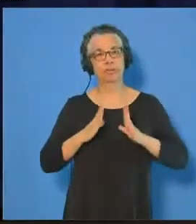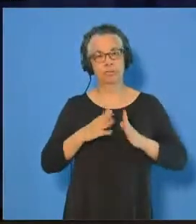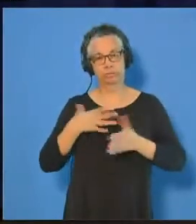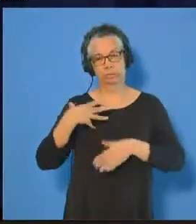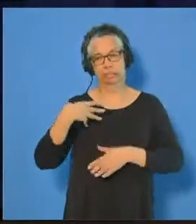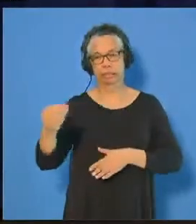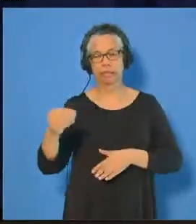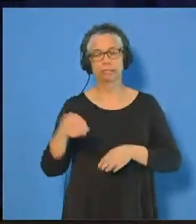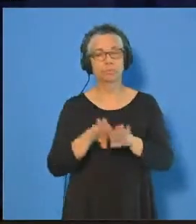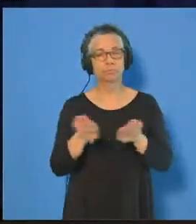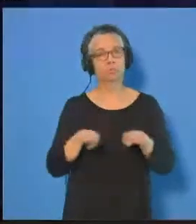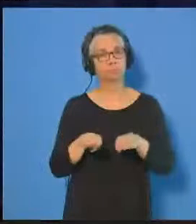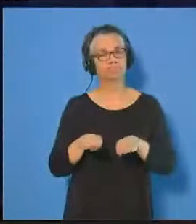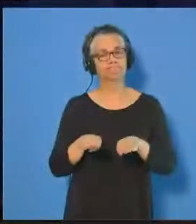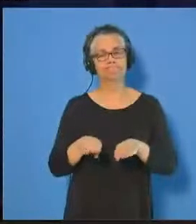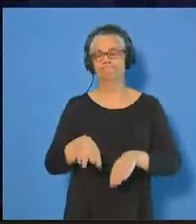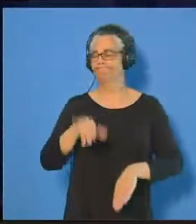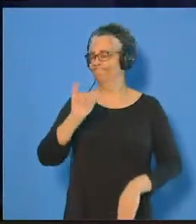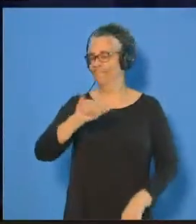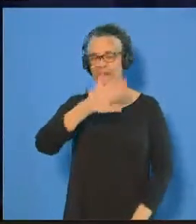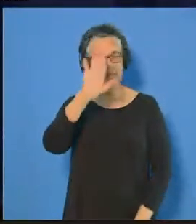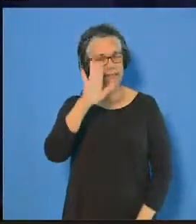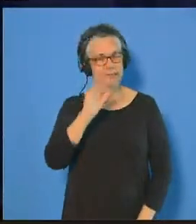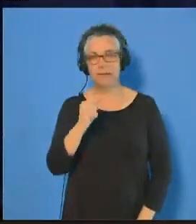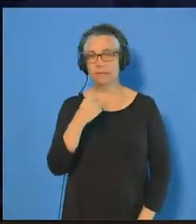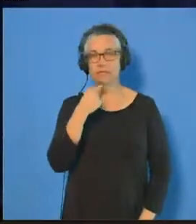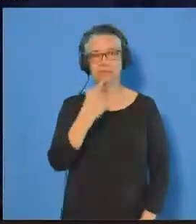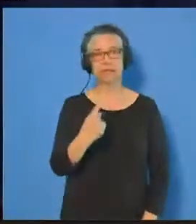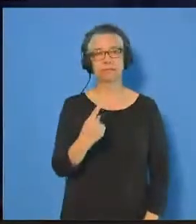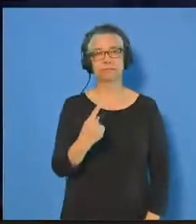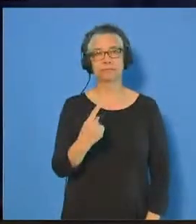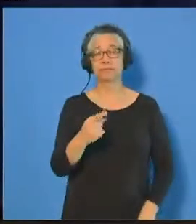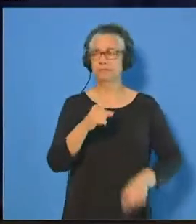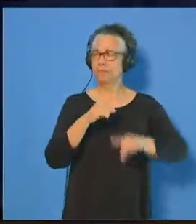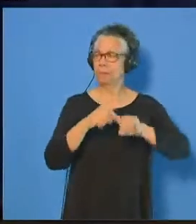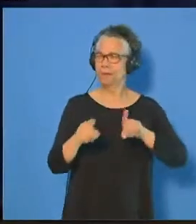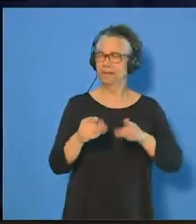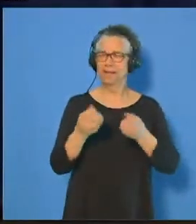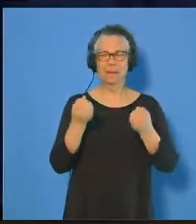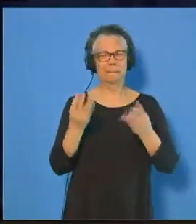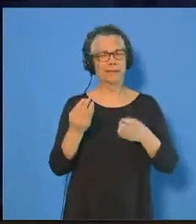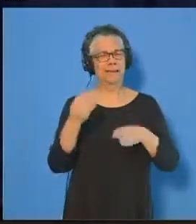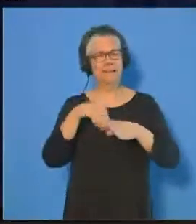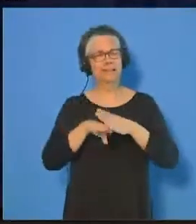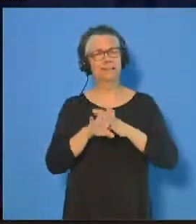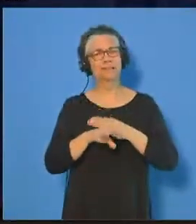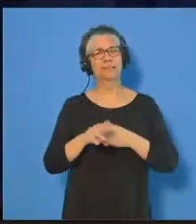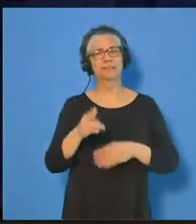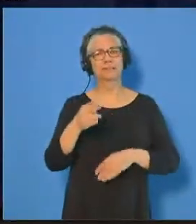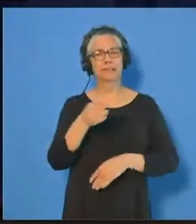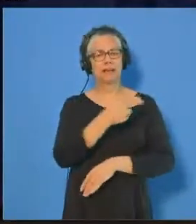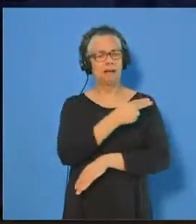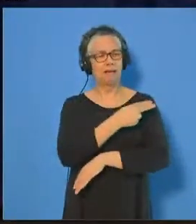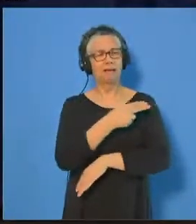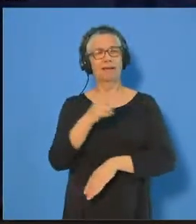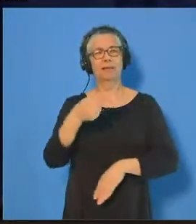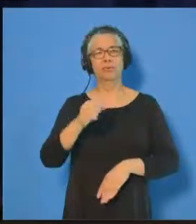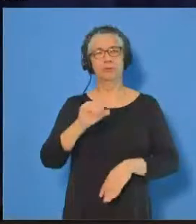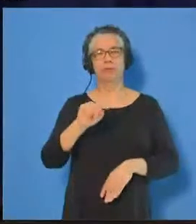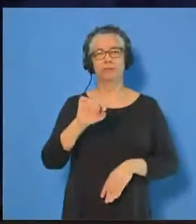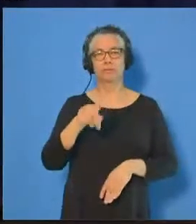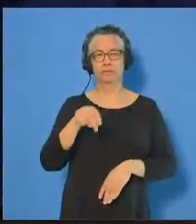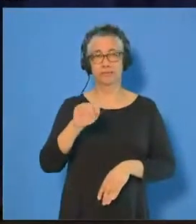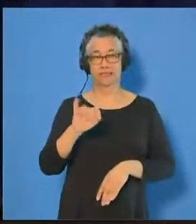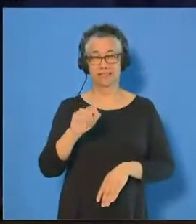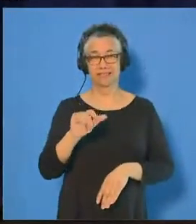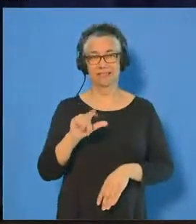Bermuda. That has never been said, but there are many in the hospitality industry who want to go home but are not able